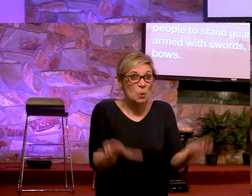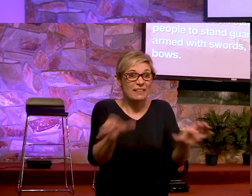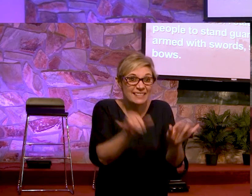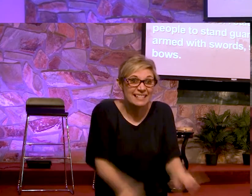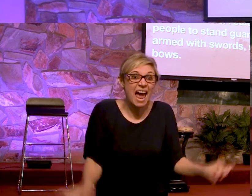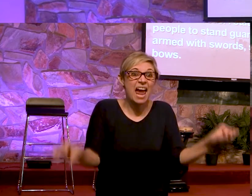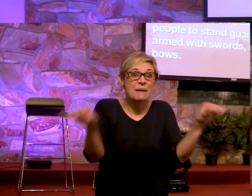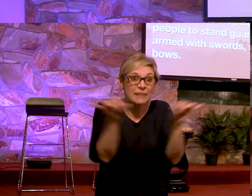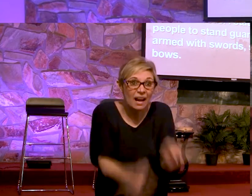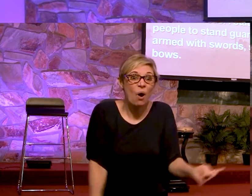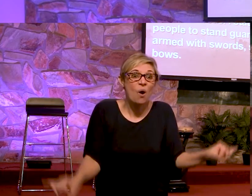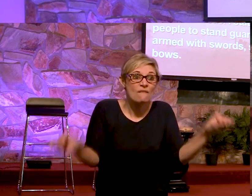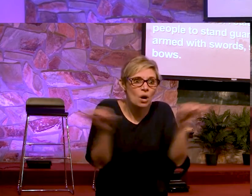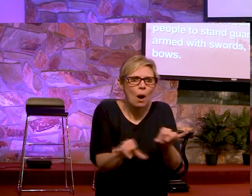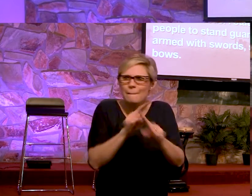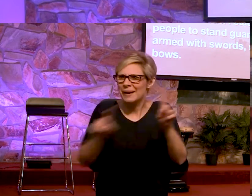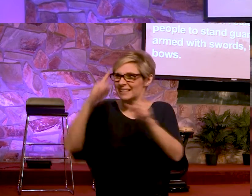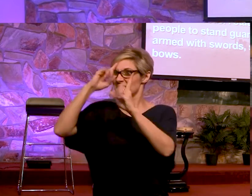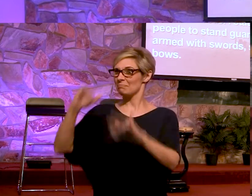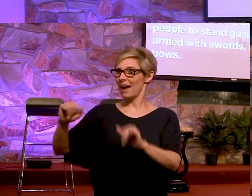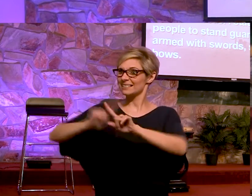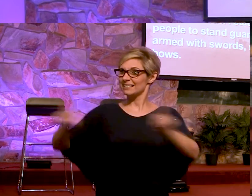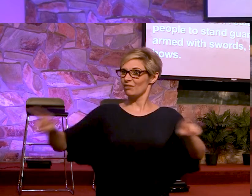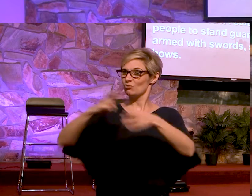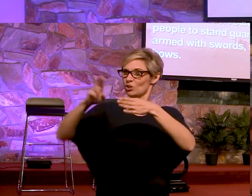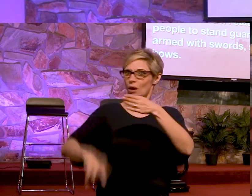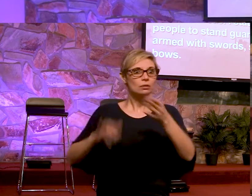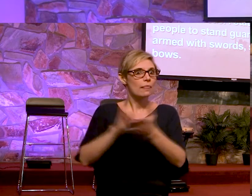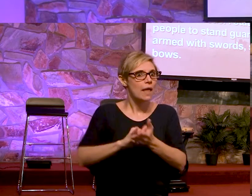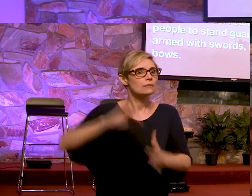same ways, and we expect different results.